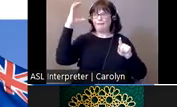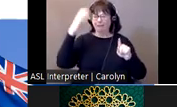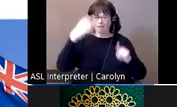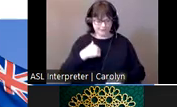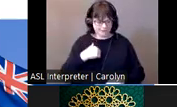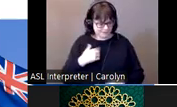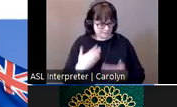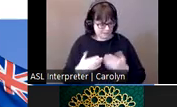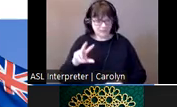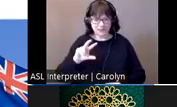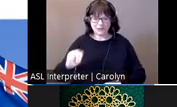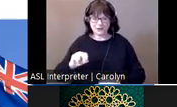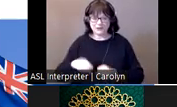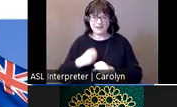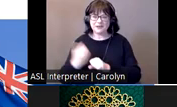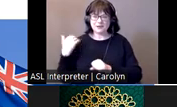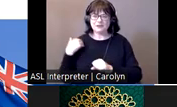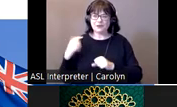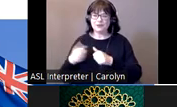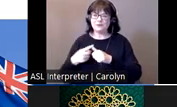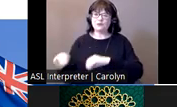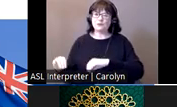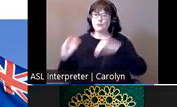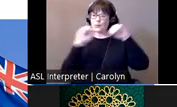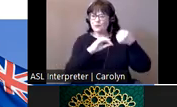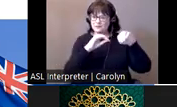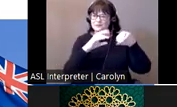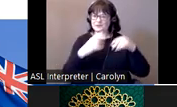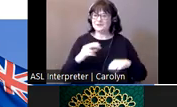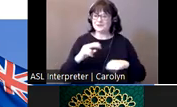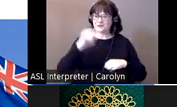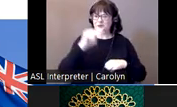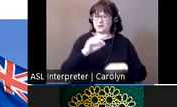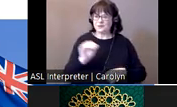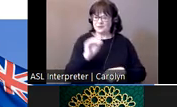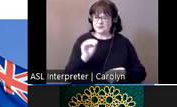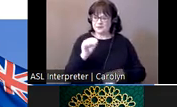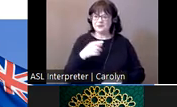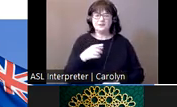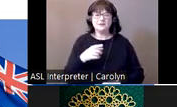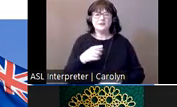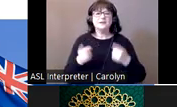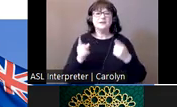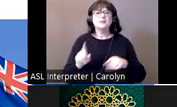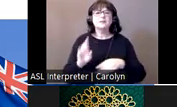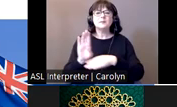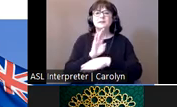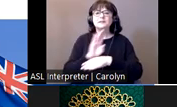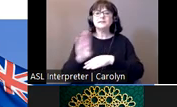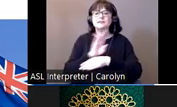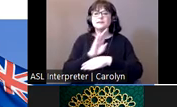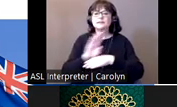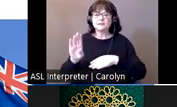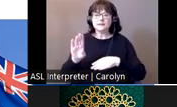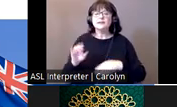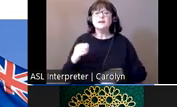30 years ago when I first came to Northern Ontario, and sawmill operator was a program